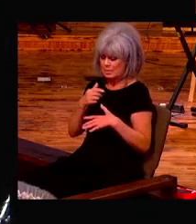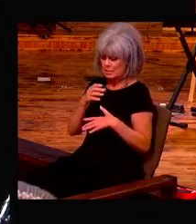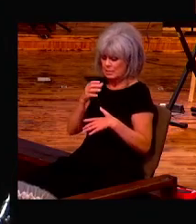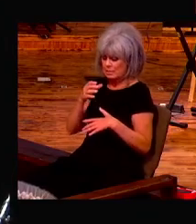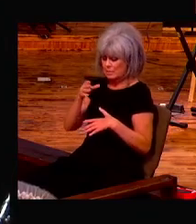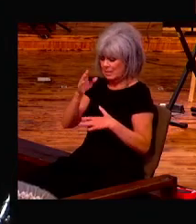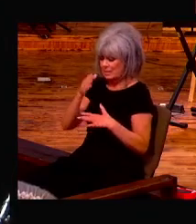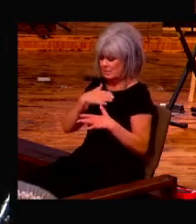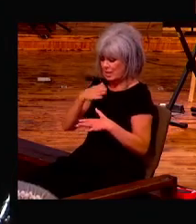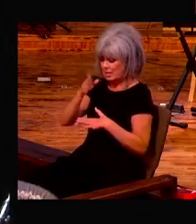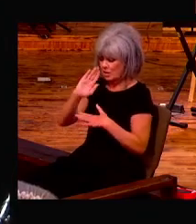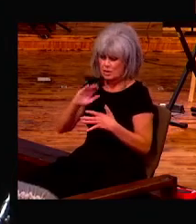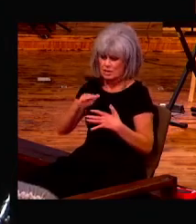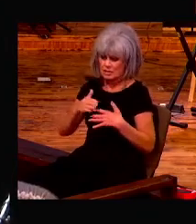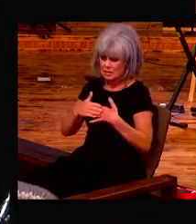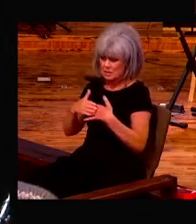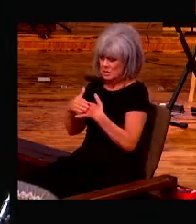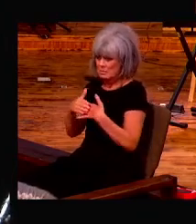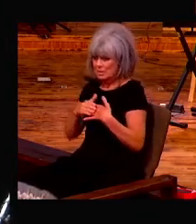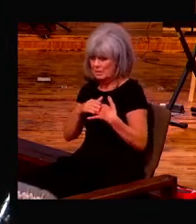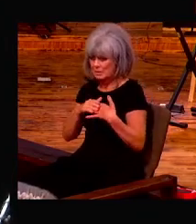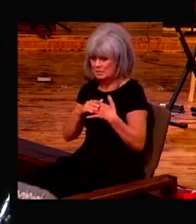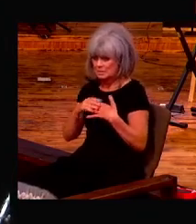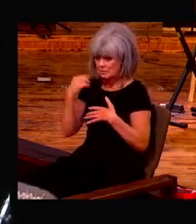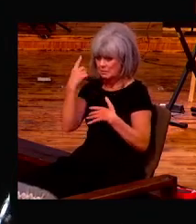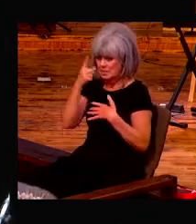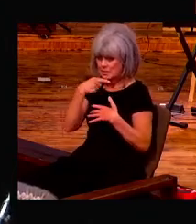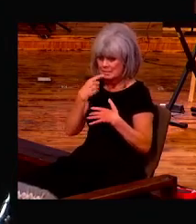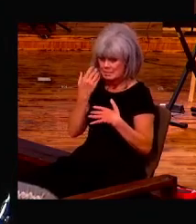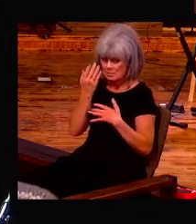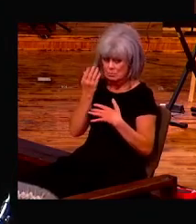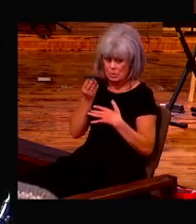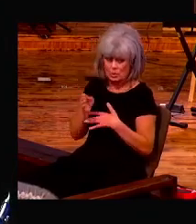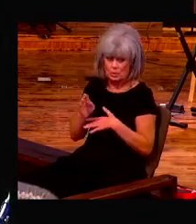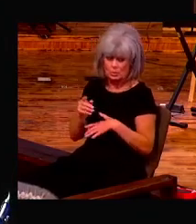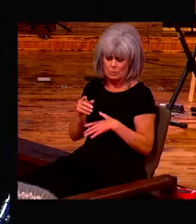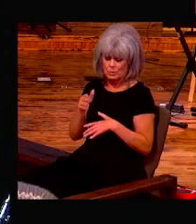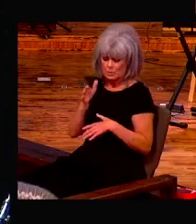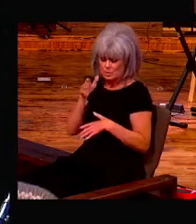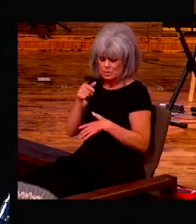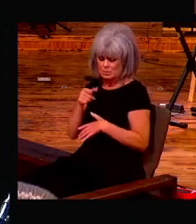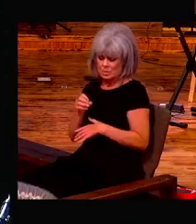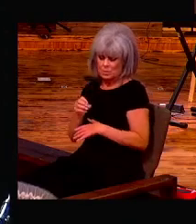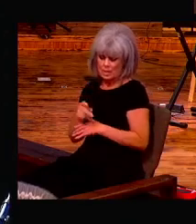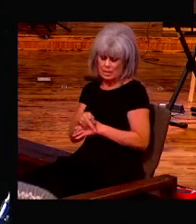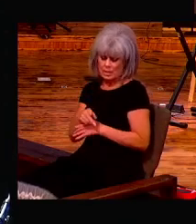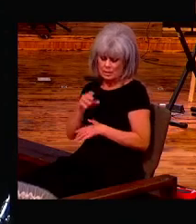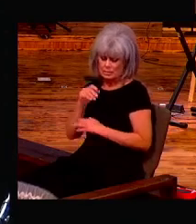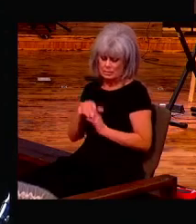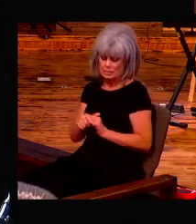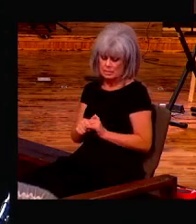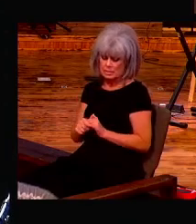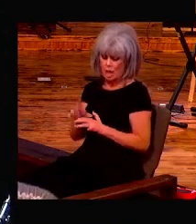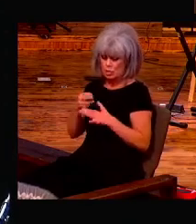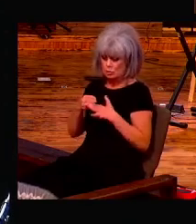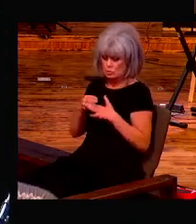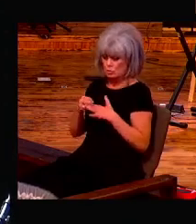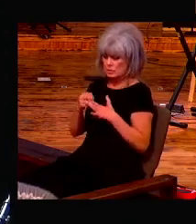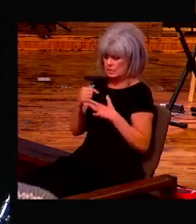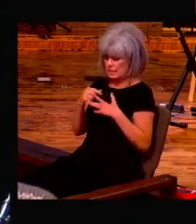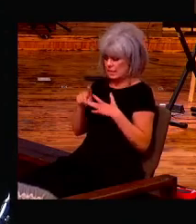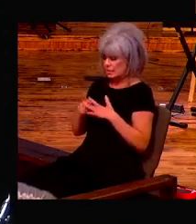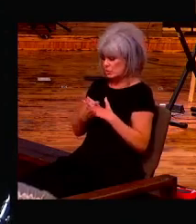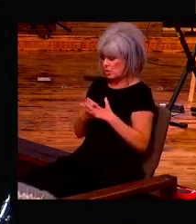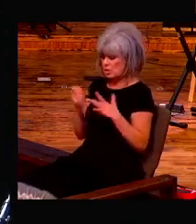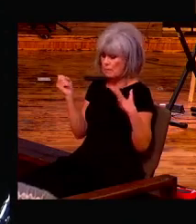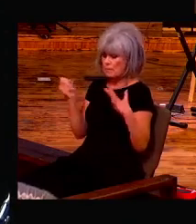what is about to happen? The baby's turning blue. Is she gonna be okay? And as soon as I'm about to panic, as soon as I feel